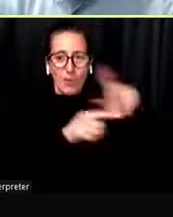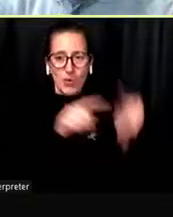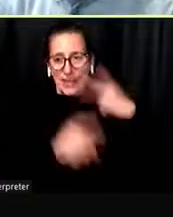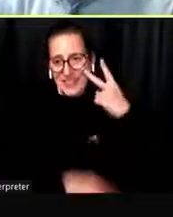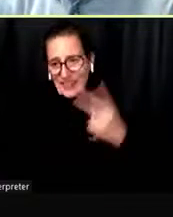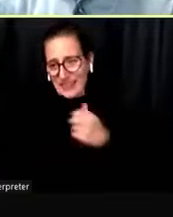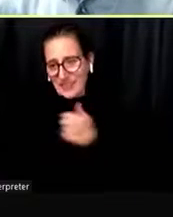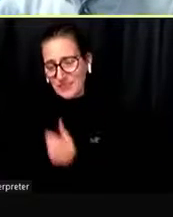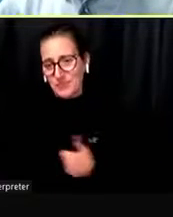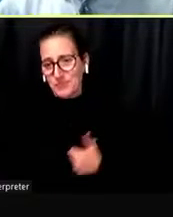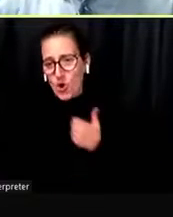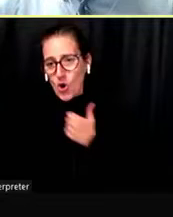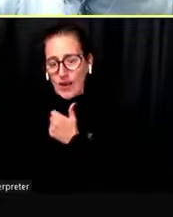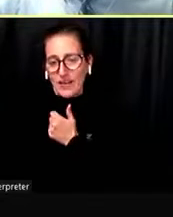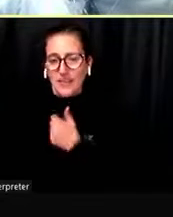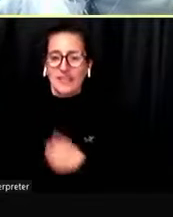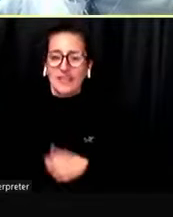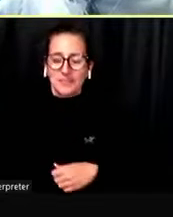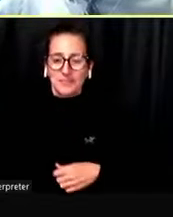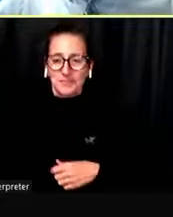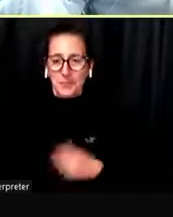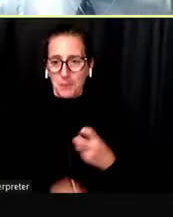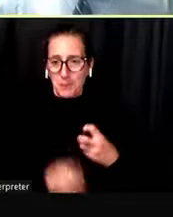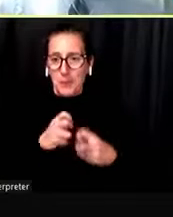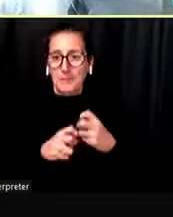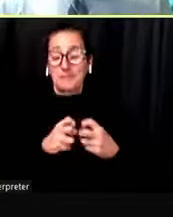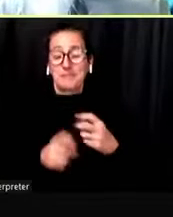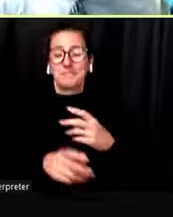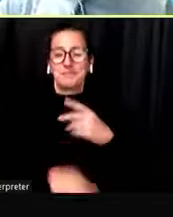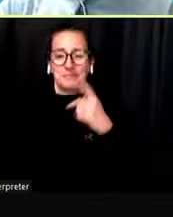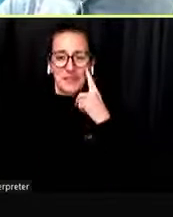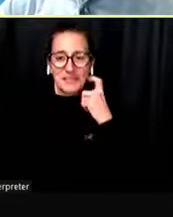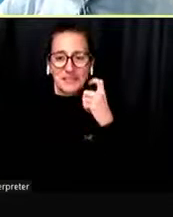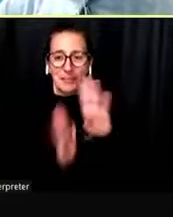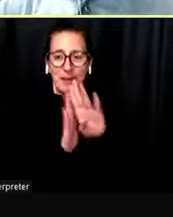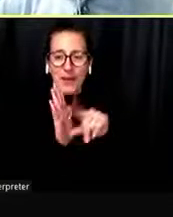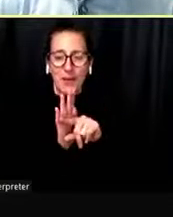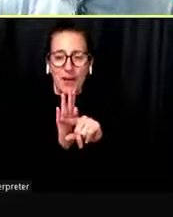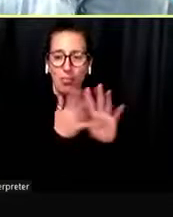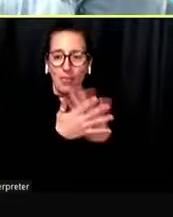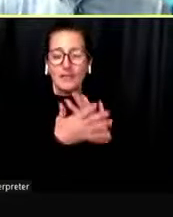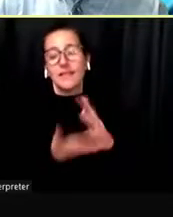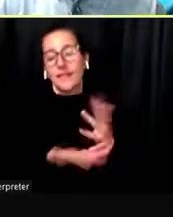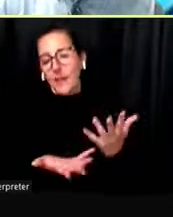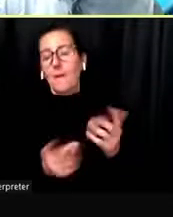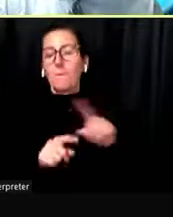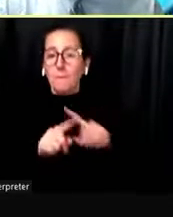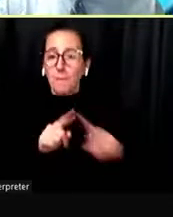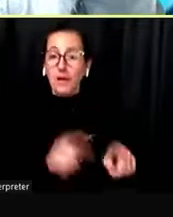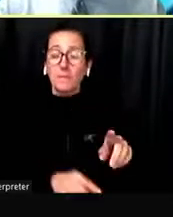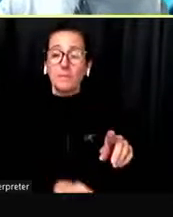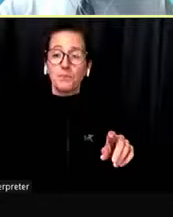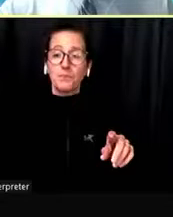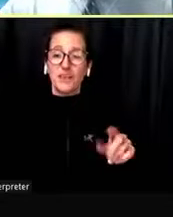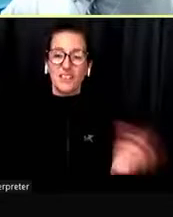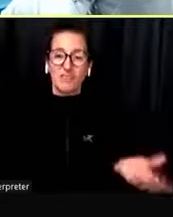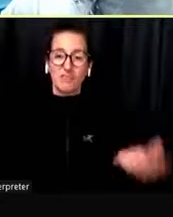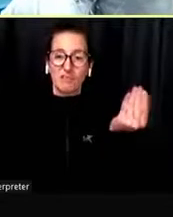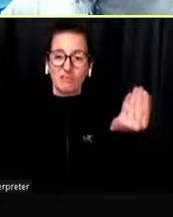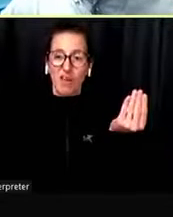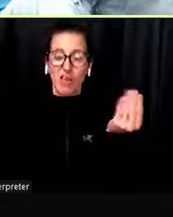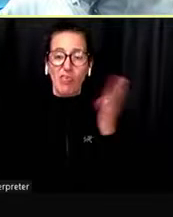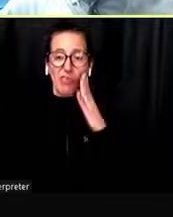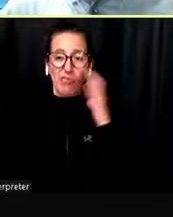That is a little presentation blooper with virtual backgrounds. And just keep in mind, that is actually a 300+ page document,